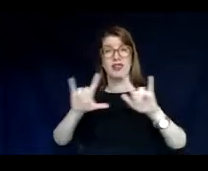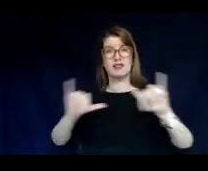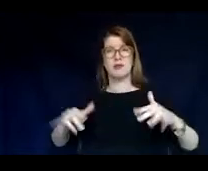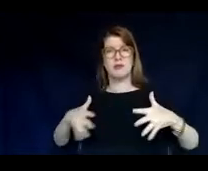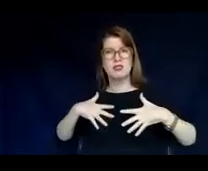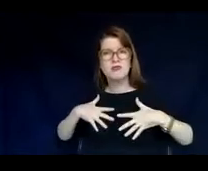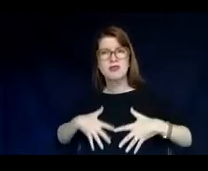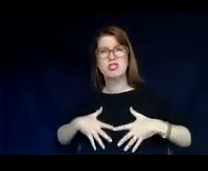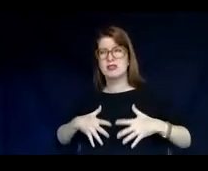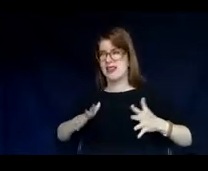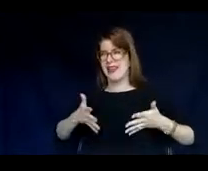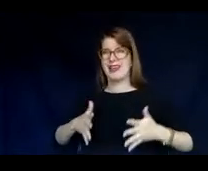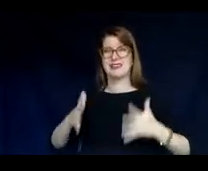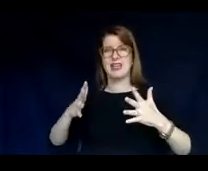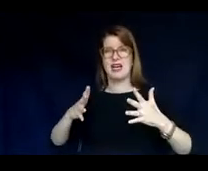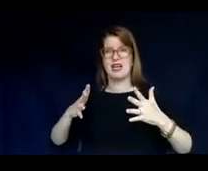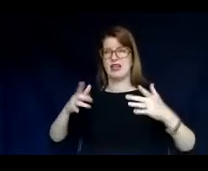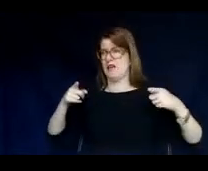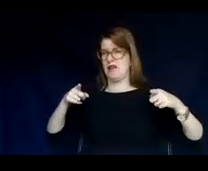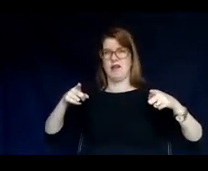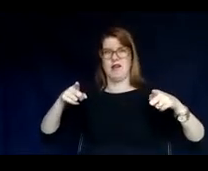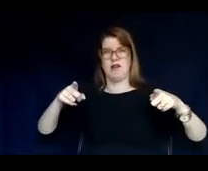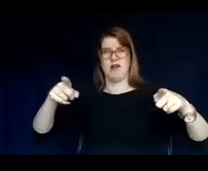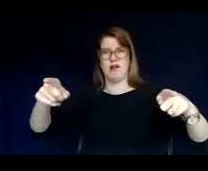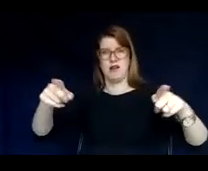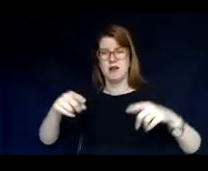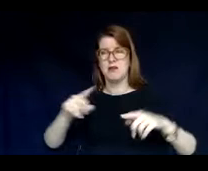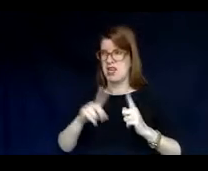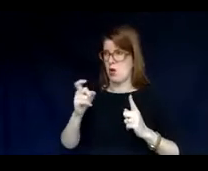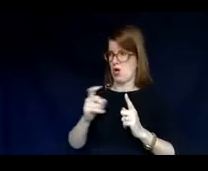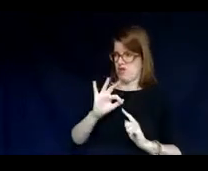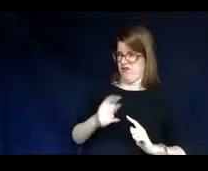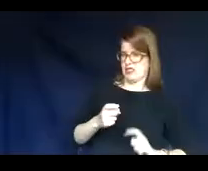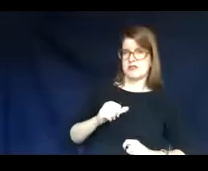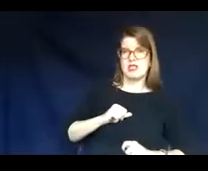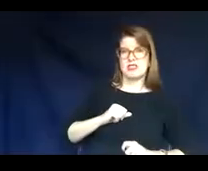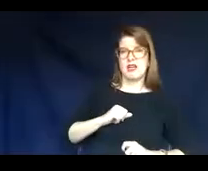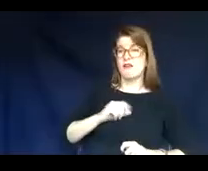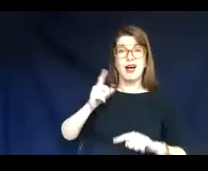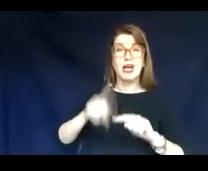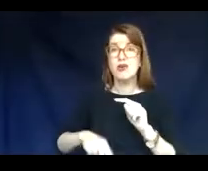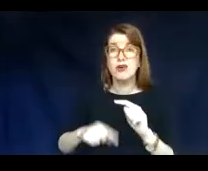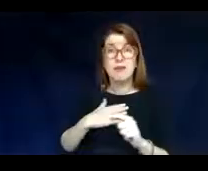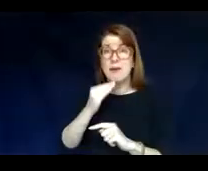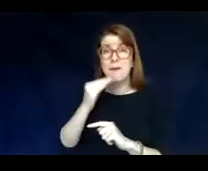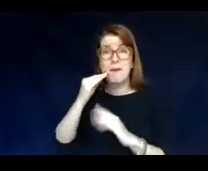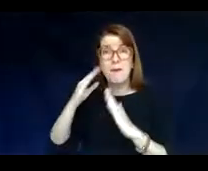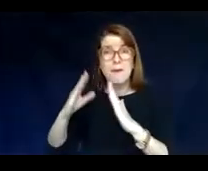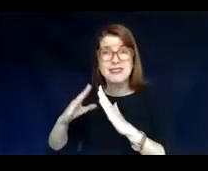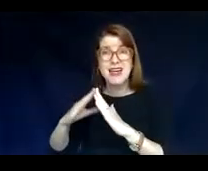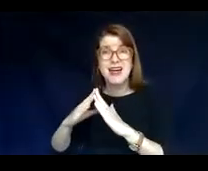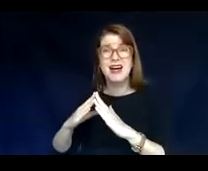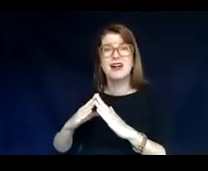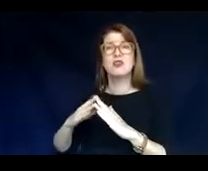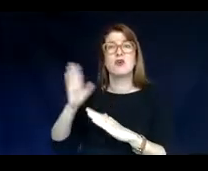me. And I wanted to plug those holes, but I had to do it myself. And I knew I couldn't do it in my own hometown. It's too small. And so at this time, I'm